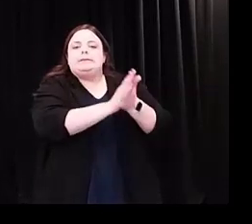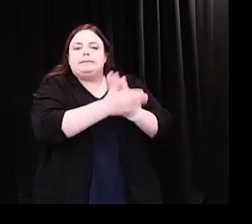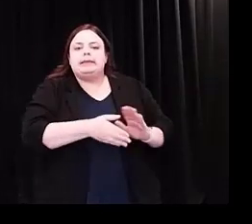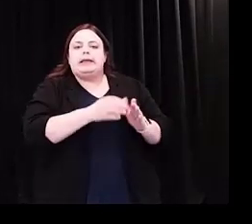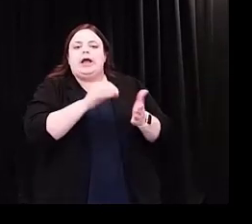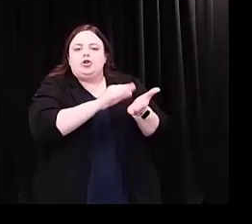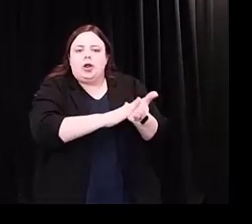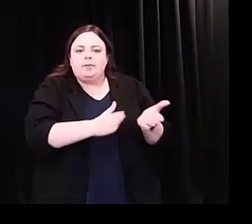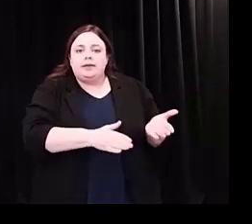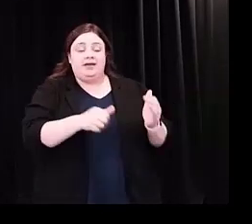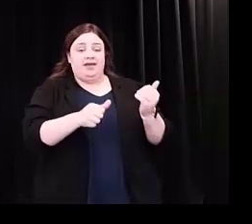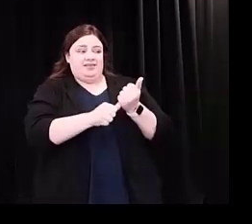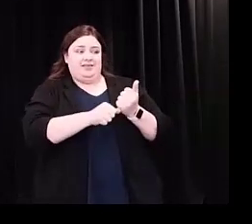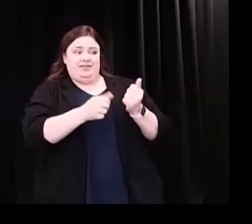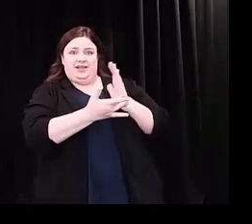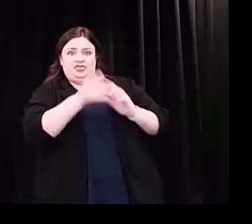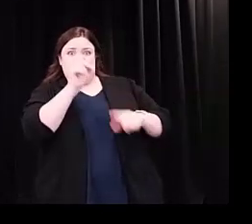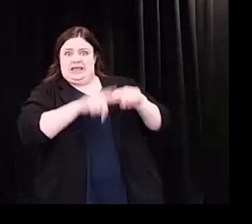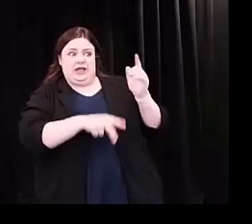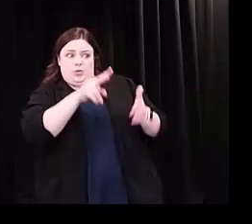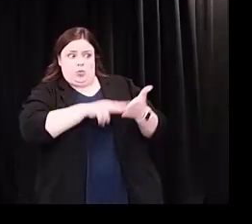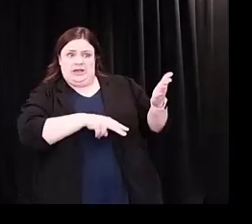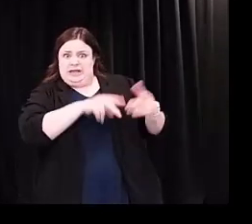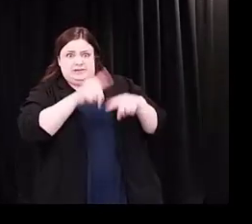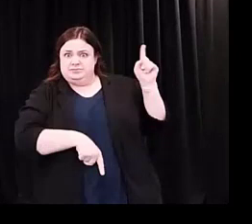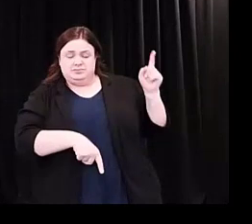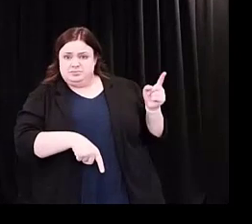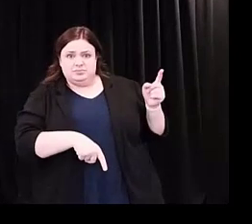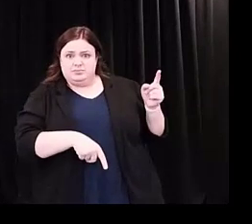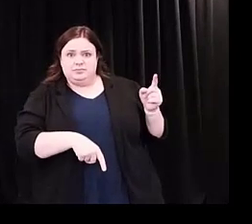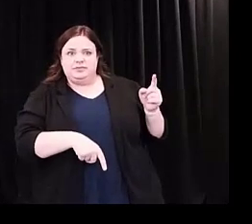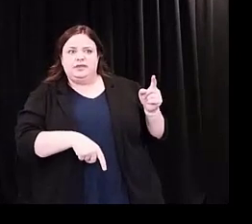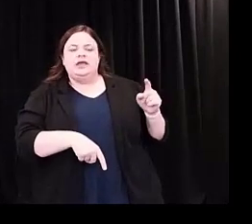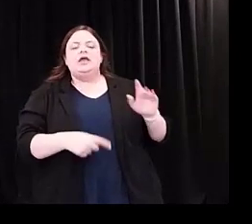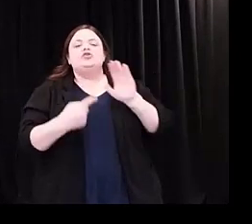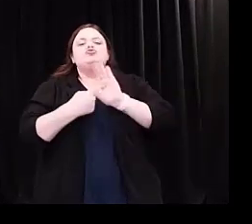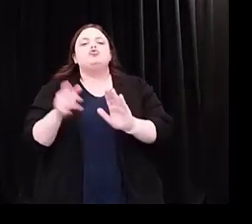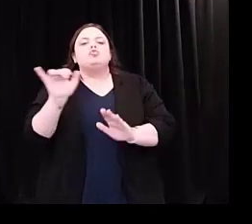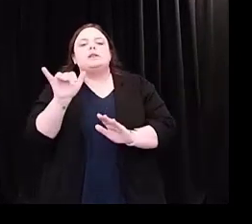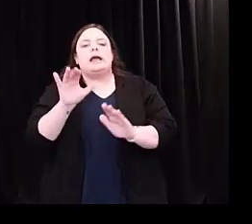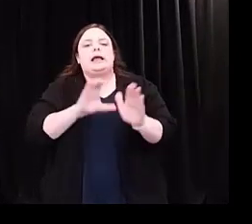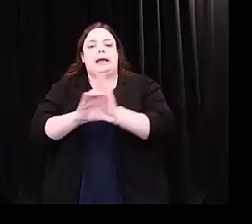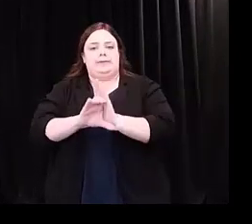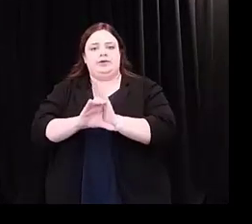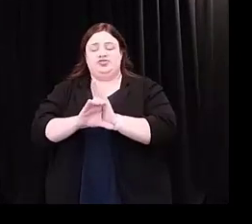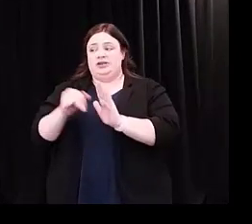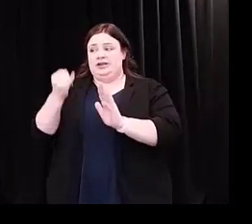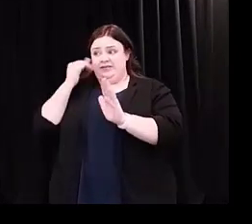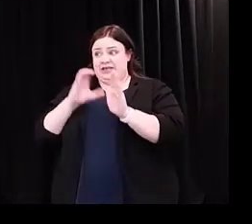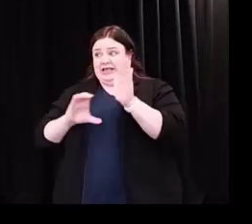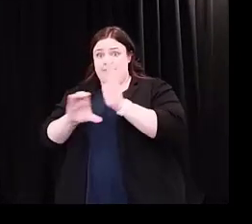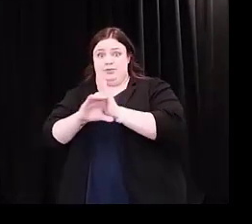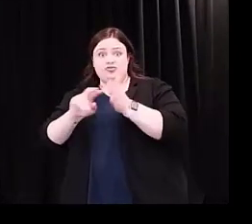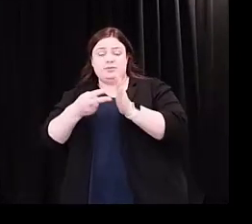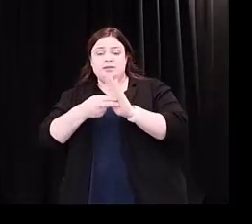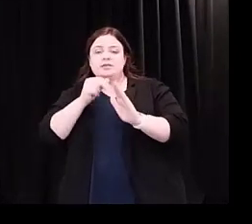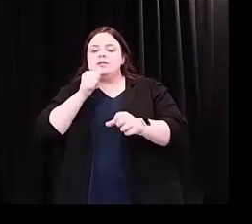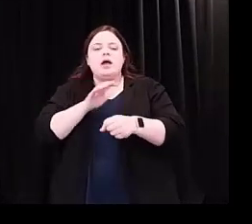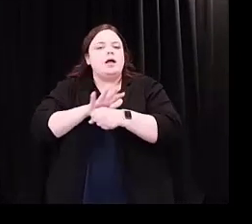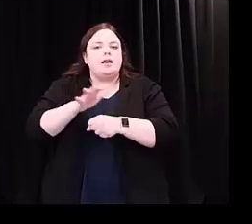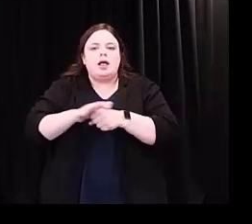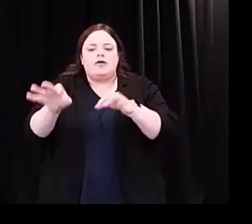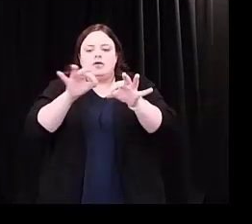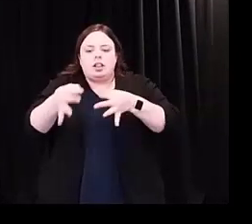Assistive technology cannot read this document. It treats it as an image, and since it's an image, there's probably not enough